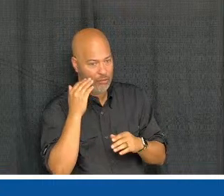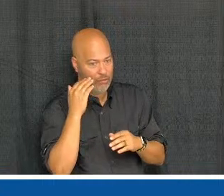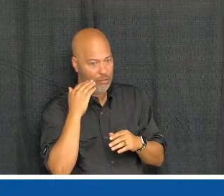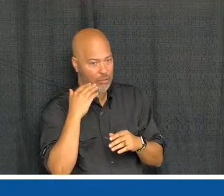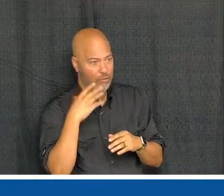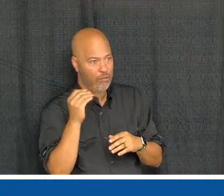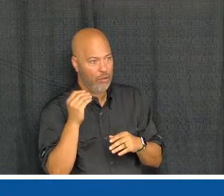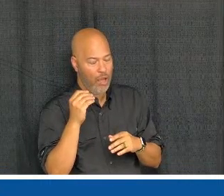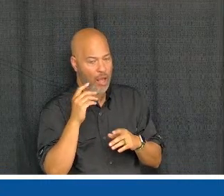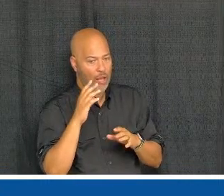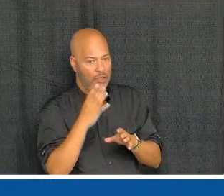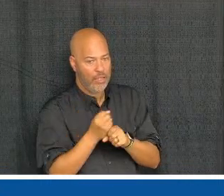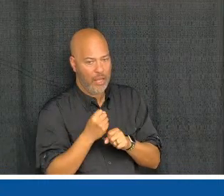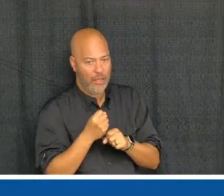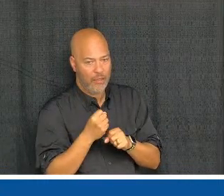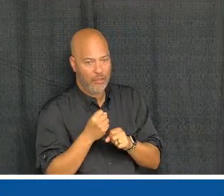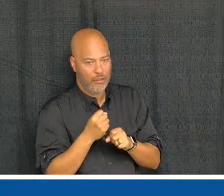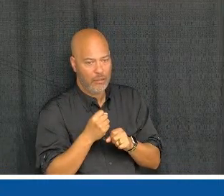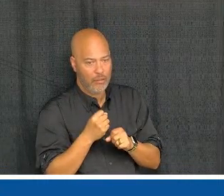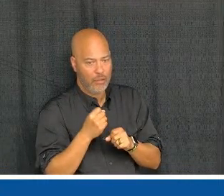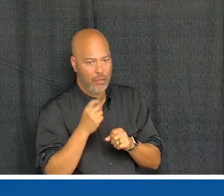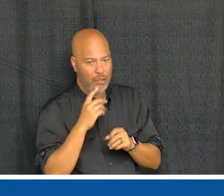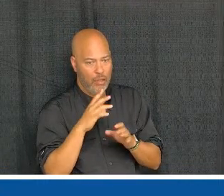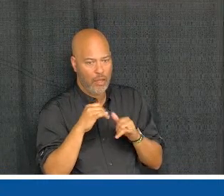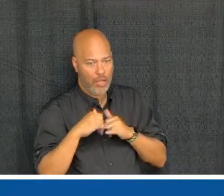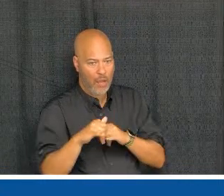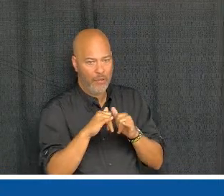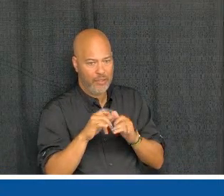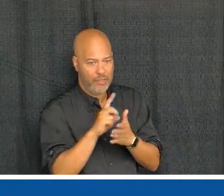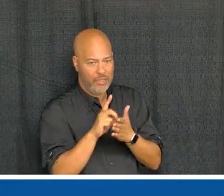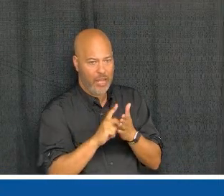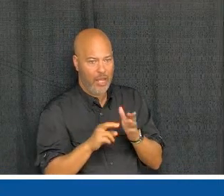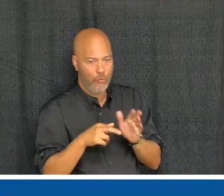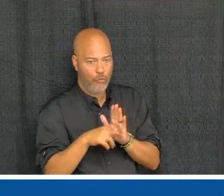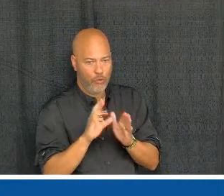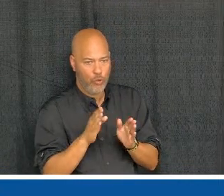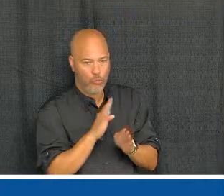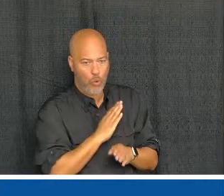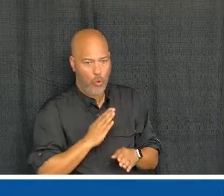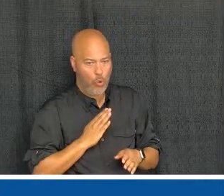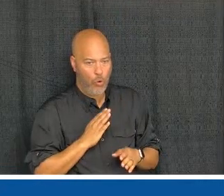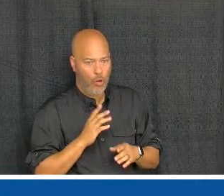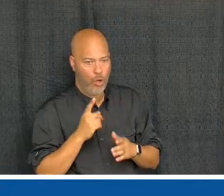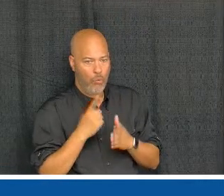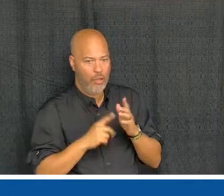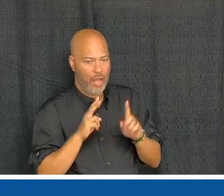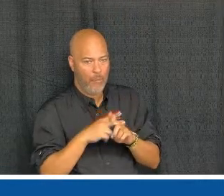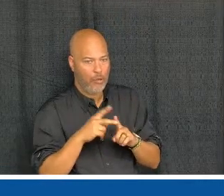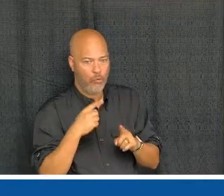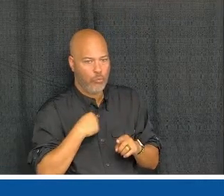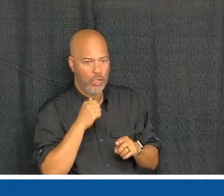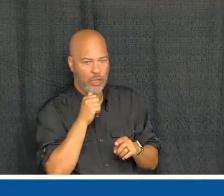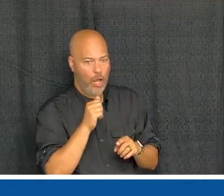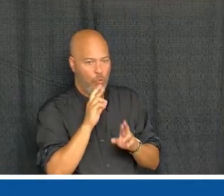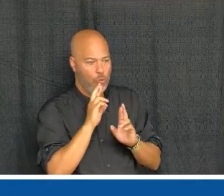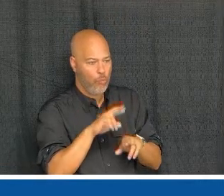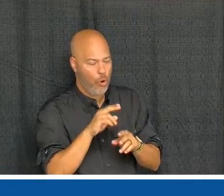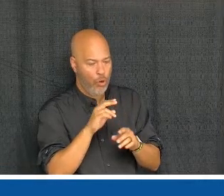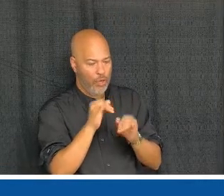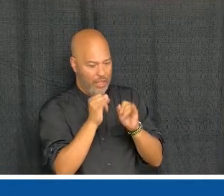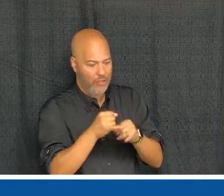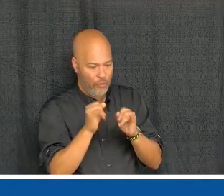on the agenda, handle the the Common Design Review Board. So it really depends what those applications are. We don't record individual hours